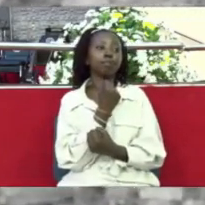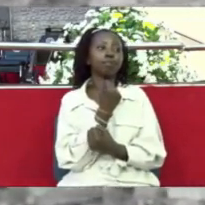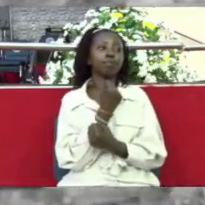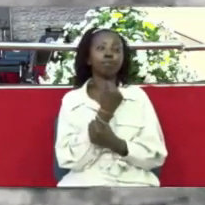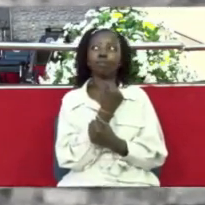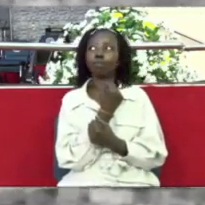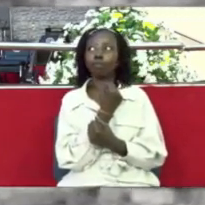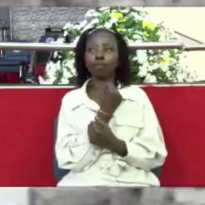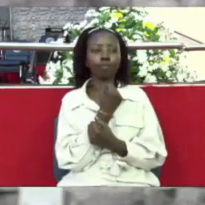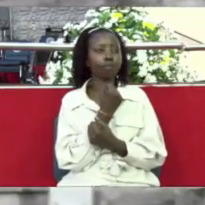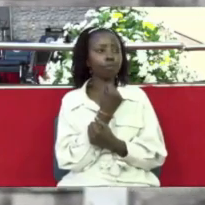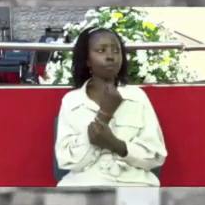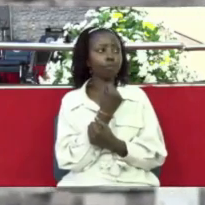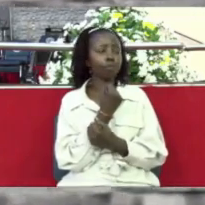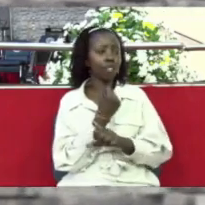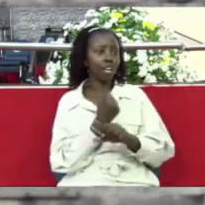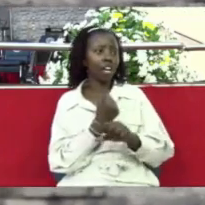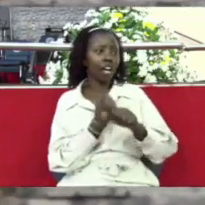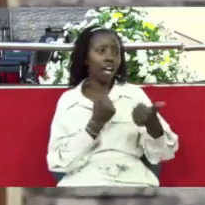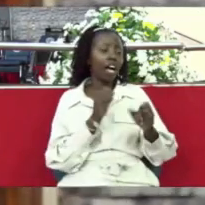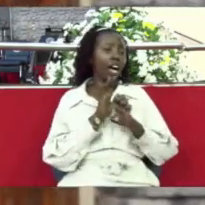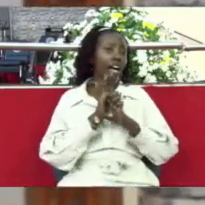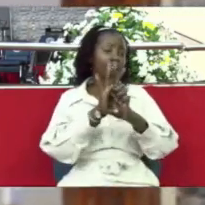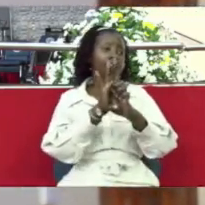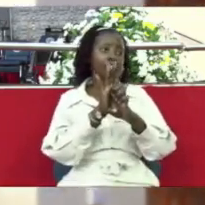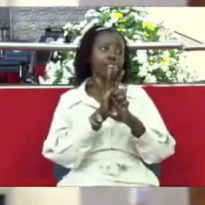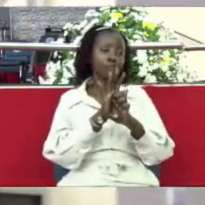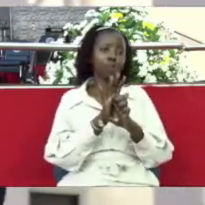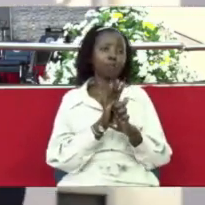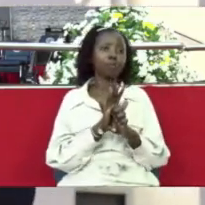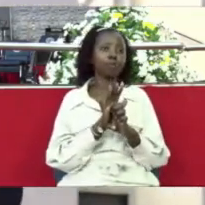Let me give you another thing just to make a note of.